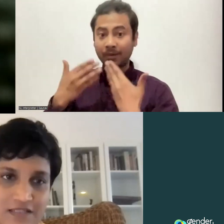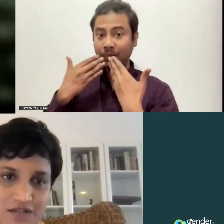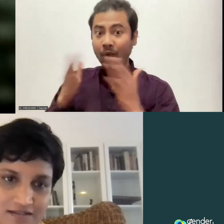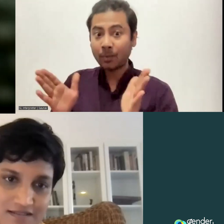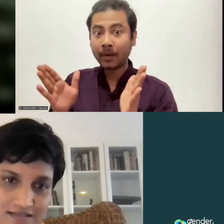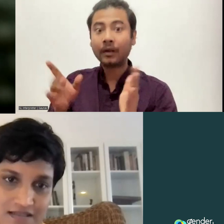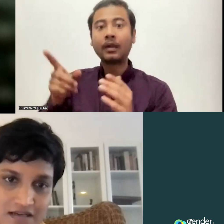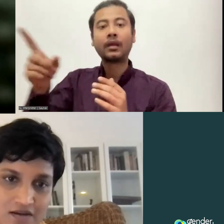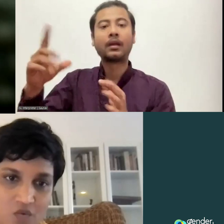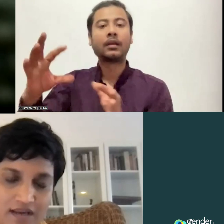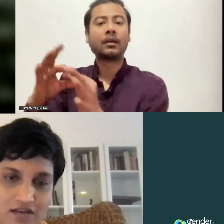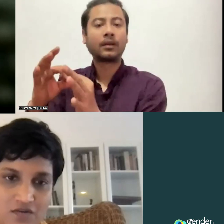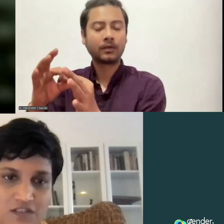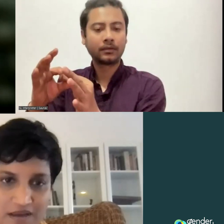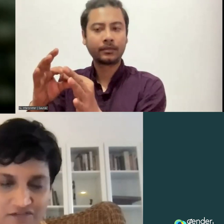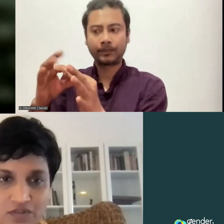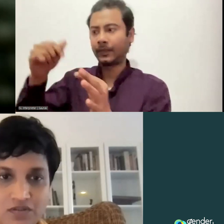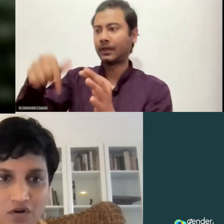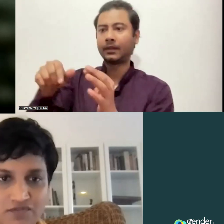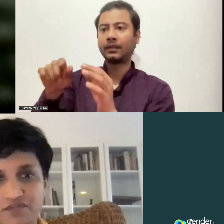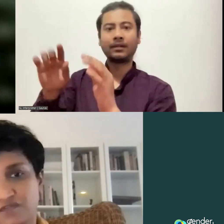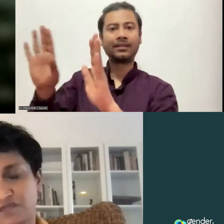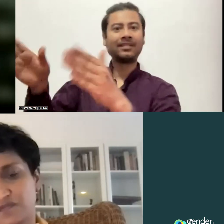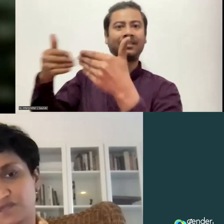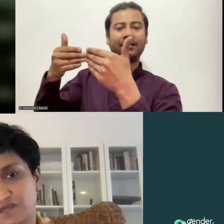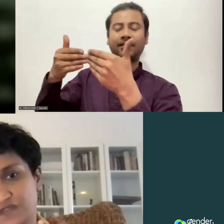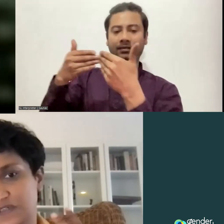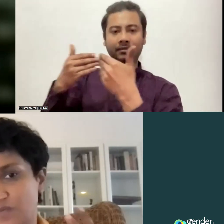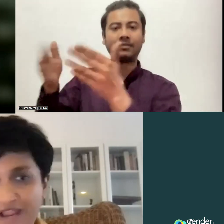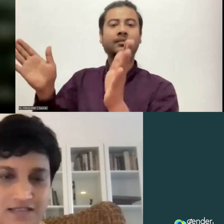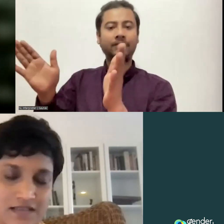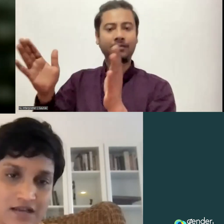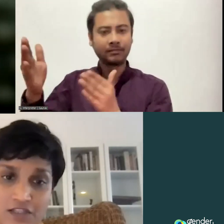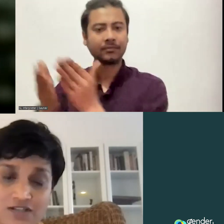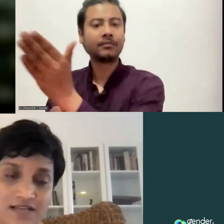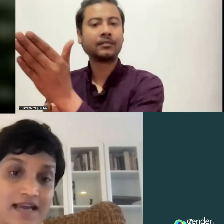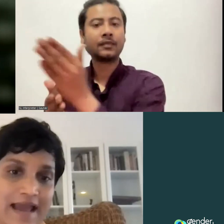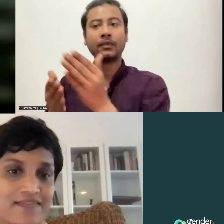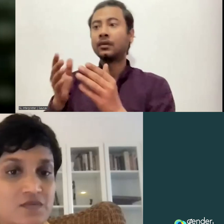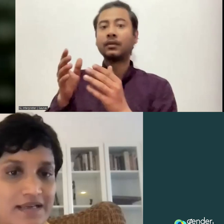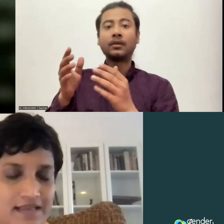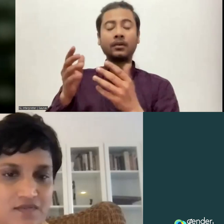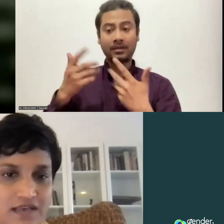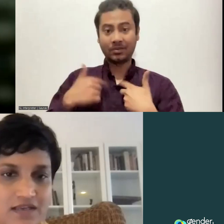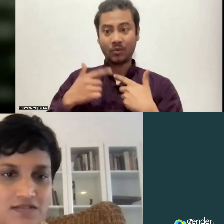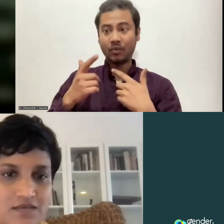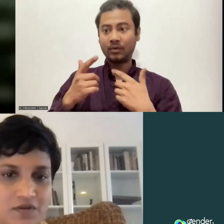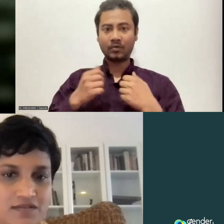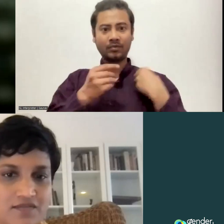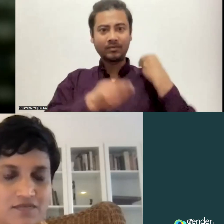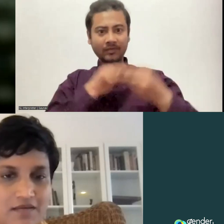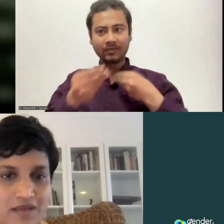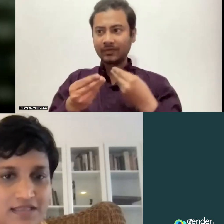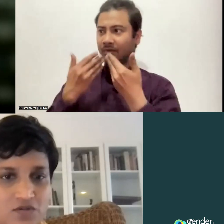personal experiences. When you're respectful of certain practices and cultures, and this is where it gets very interesting,